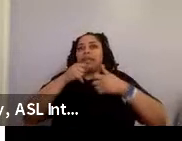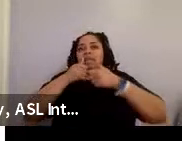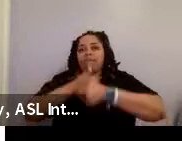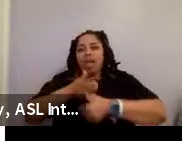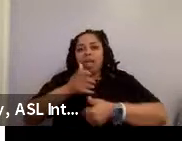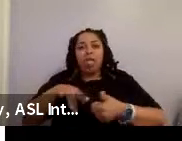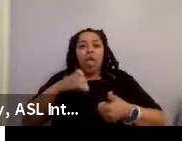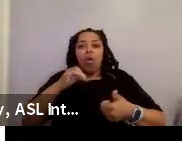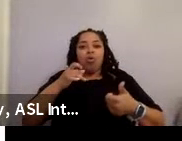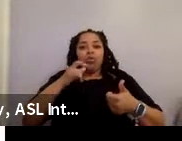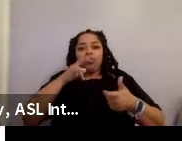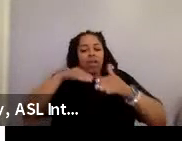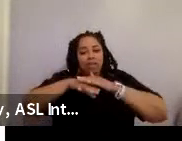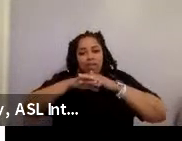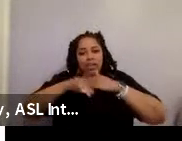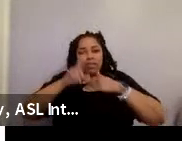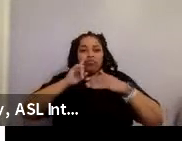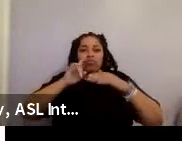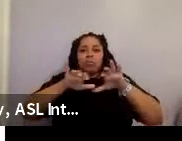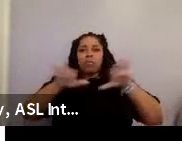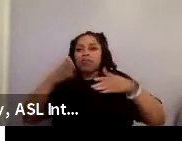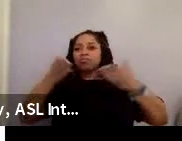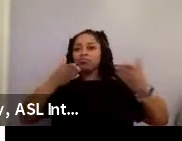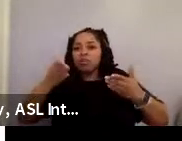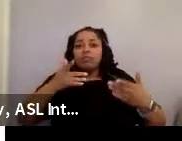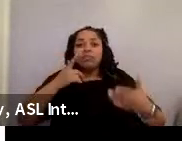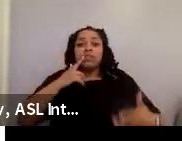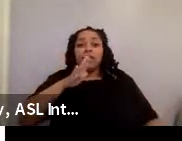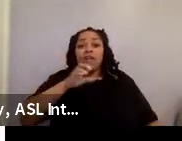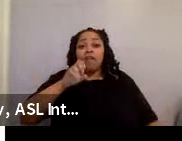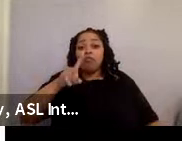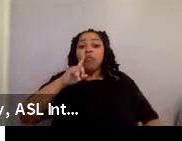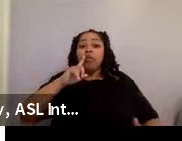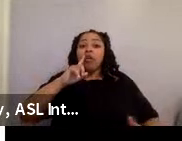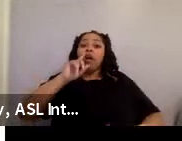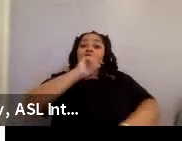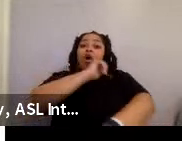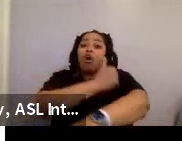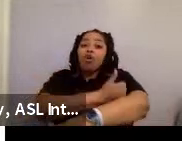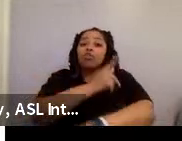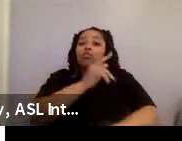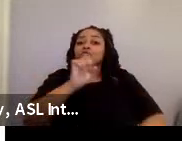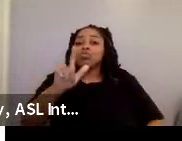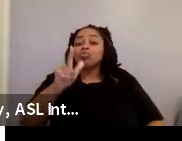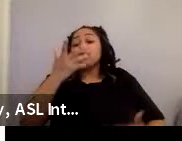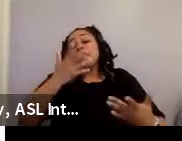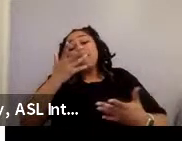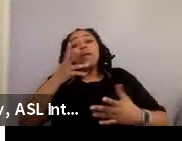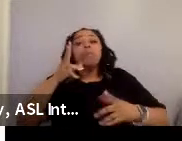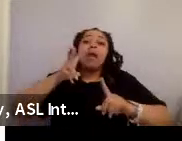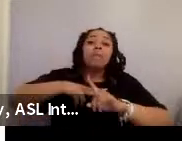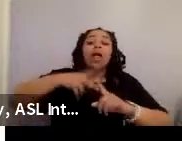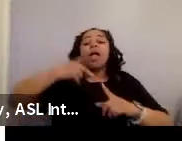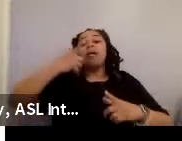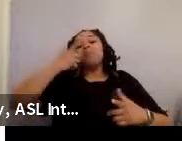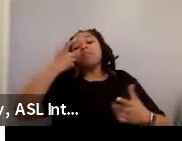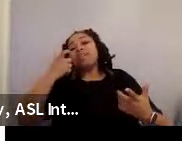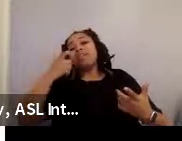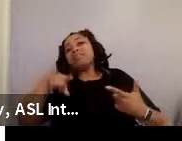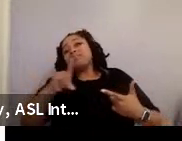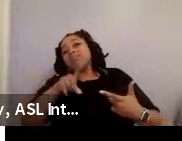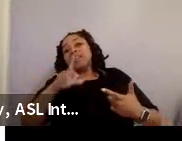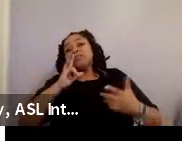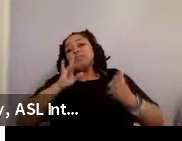have access to platform services. 504 authoring tools might apply because 504 is all about